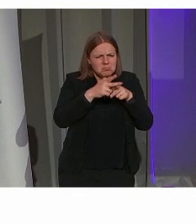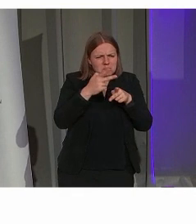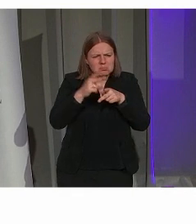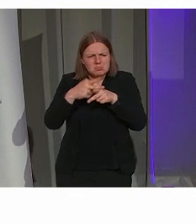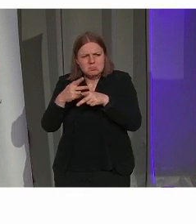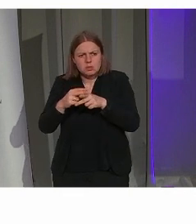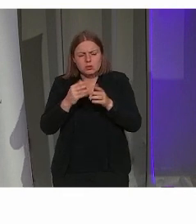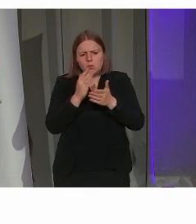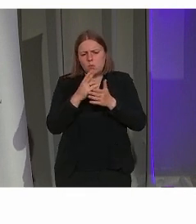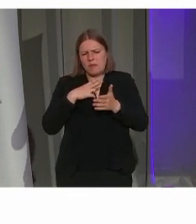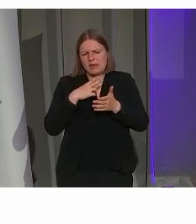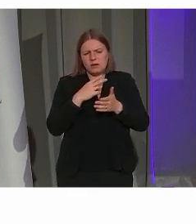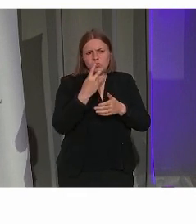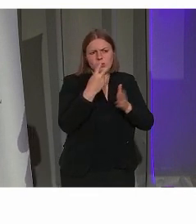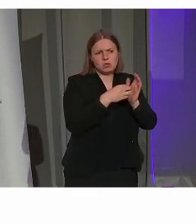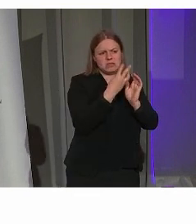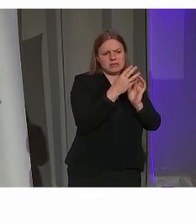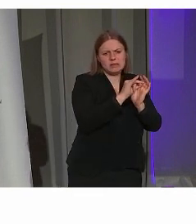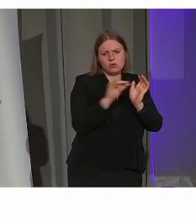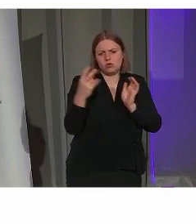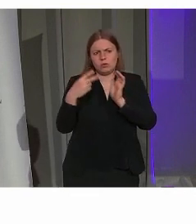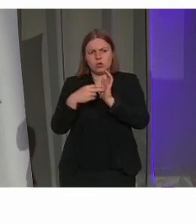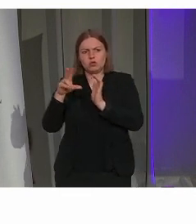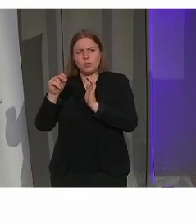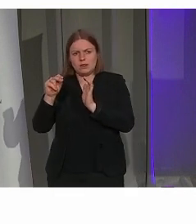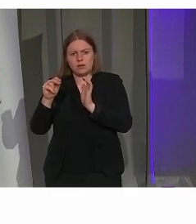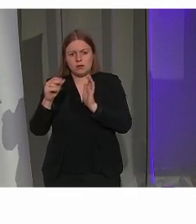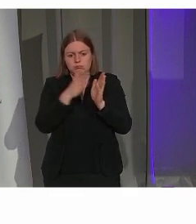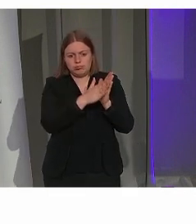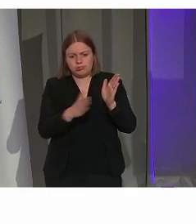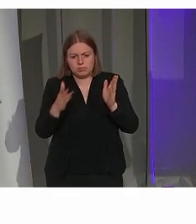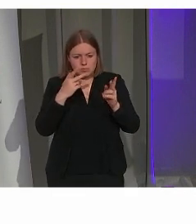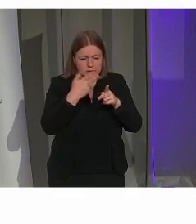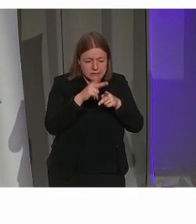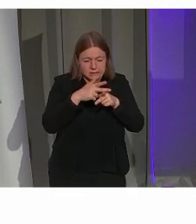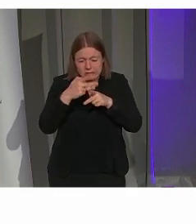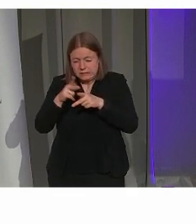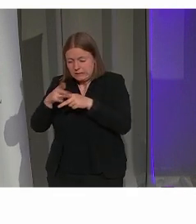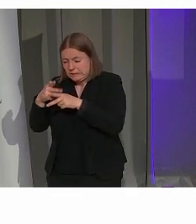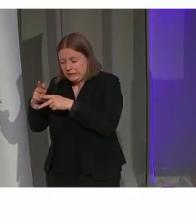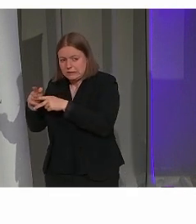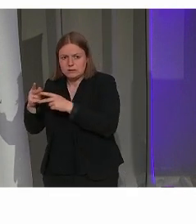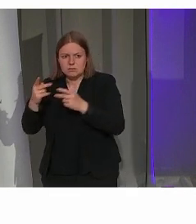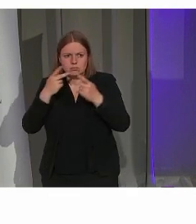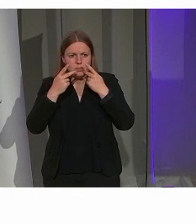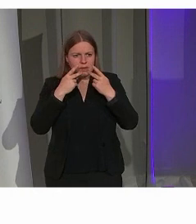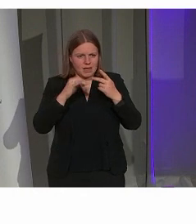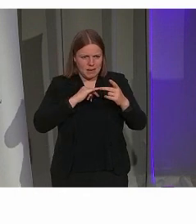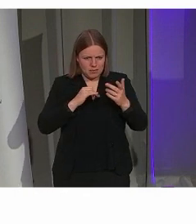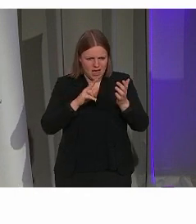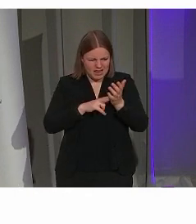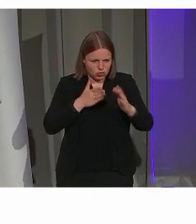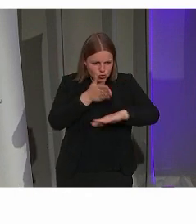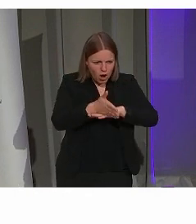and 2020 to ensure physical and interpretive access for all.